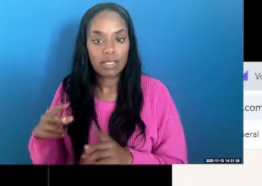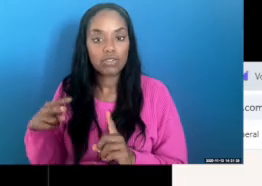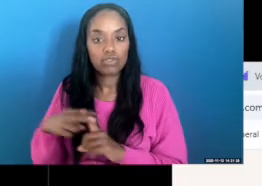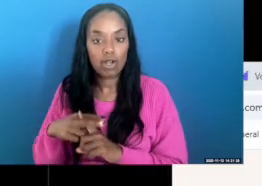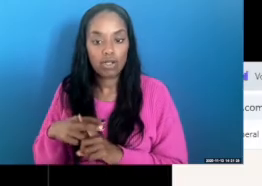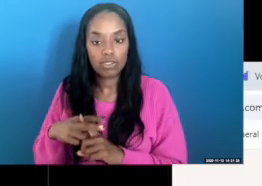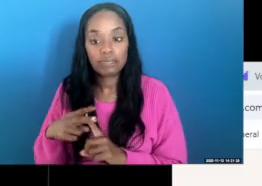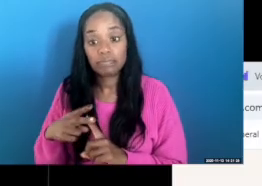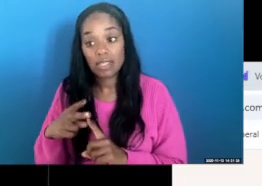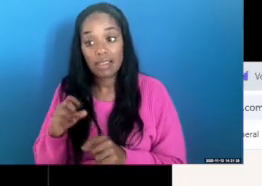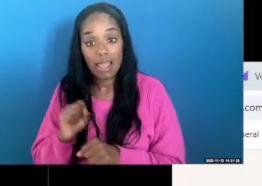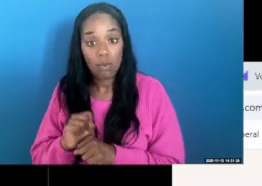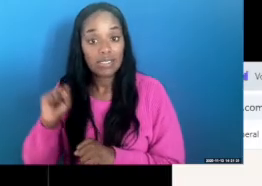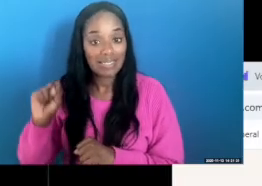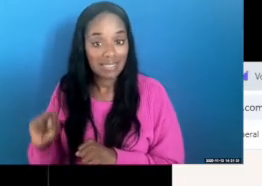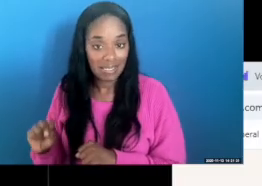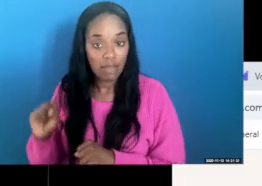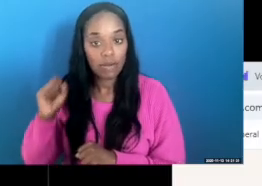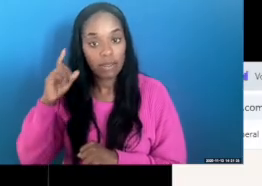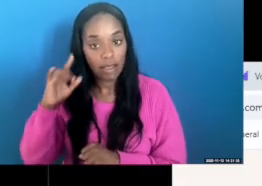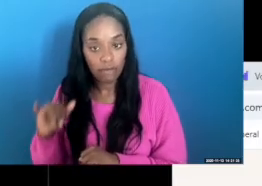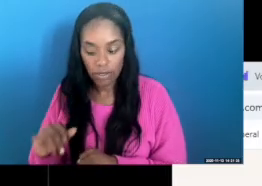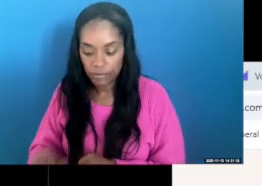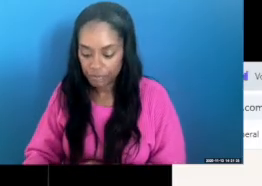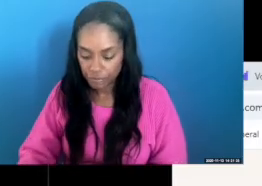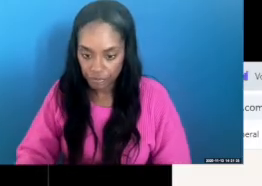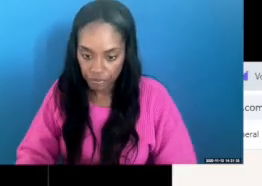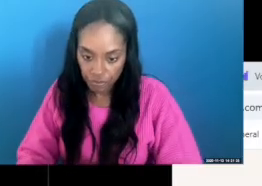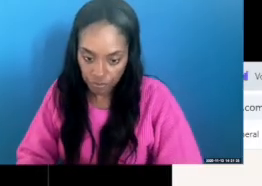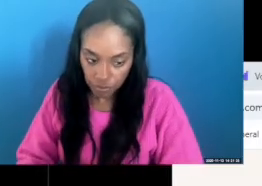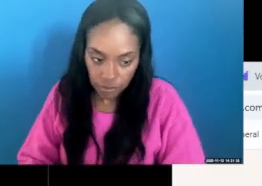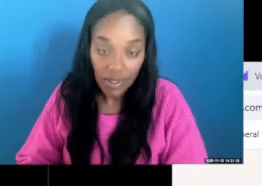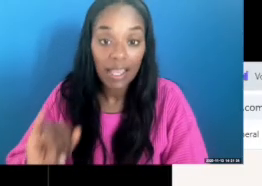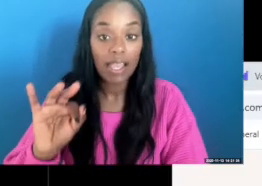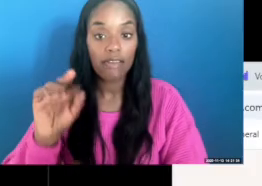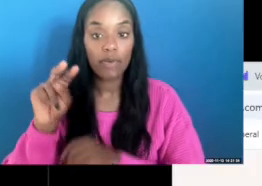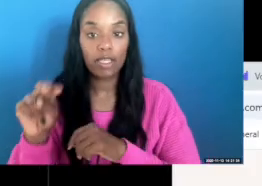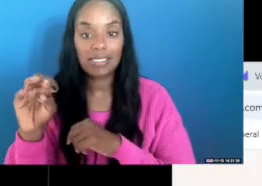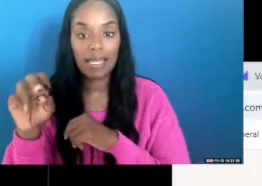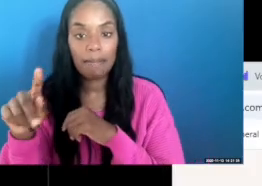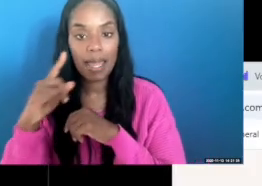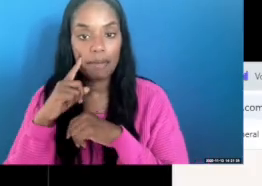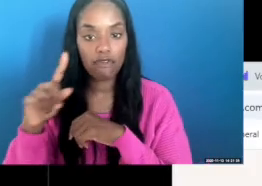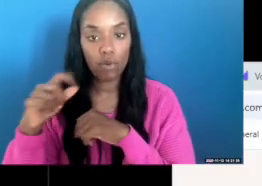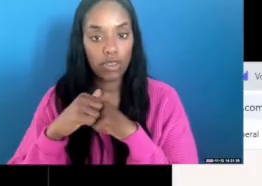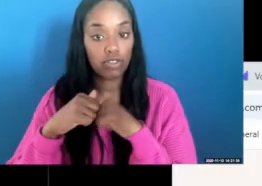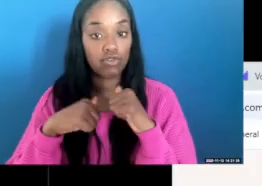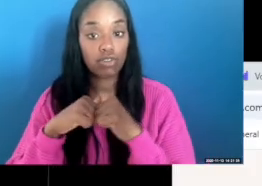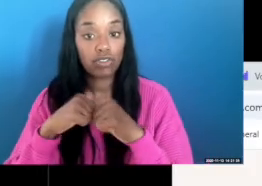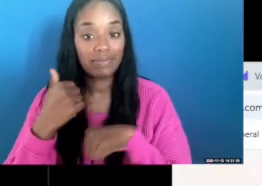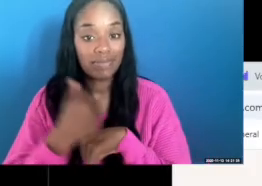a charge card for when the heavy duty vehicles are operating, and letting them use that to charge the vehicles. And